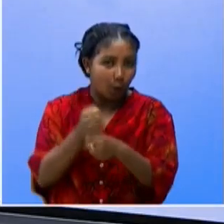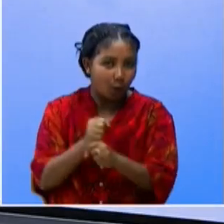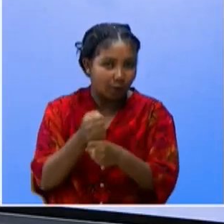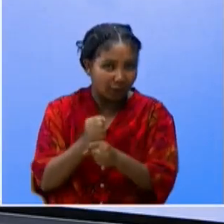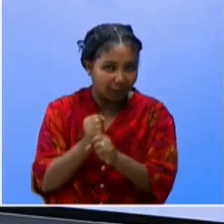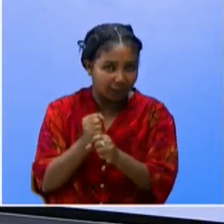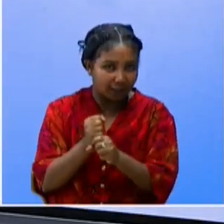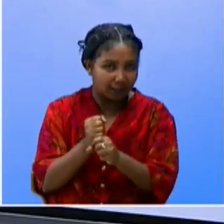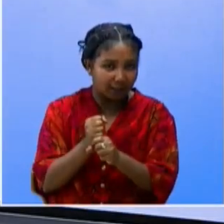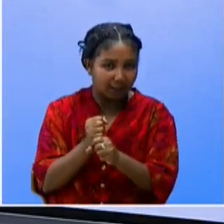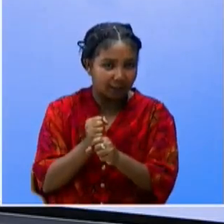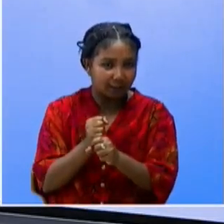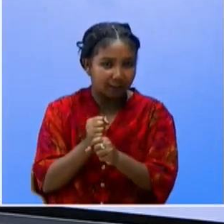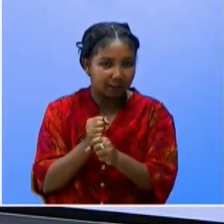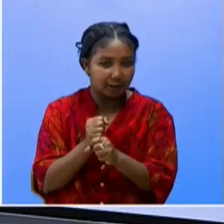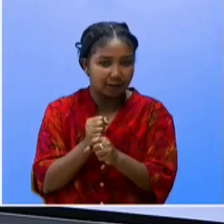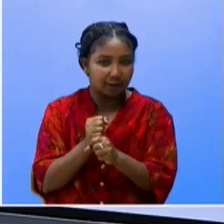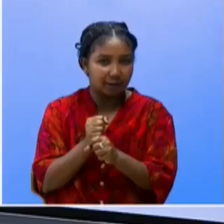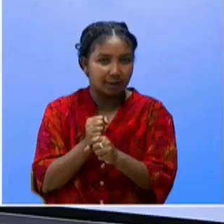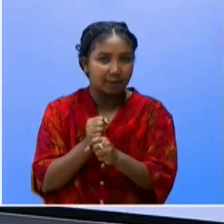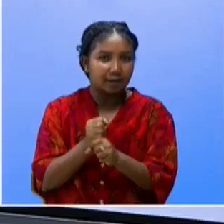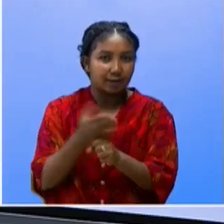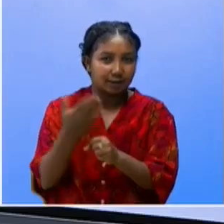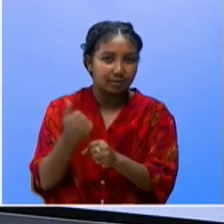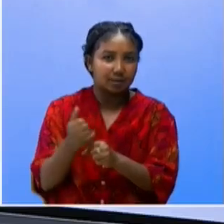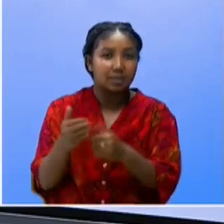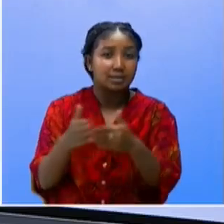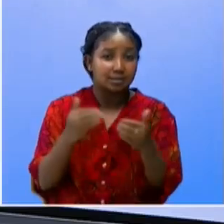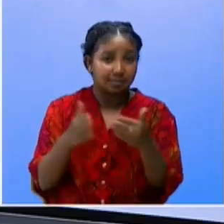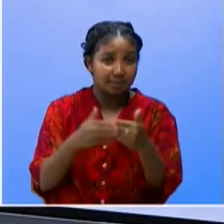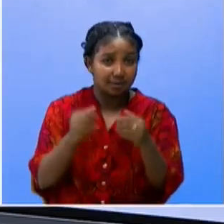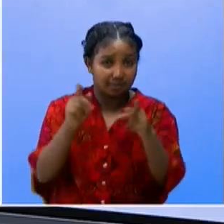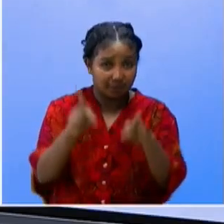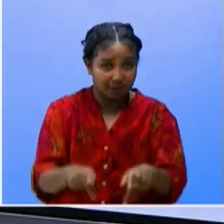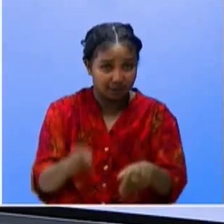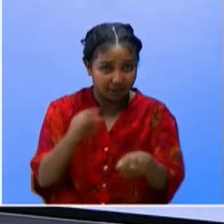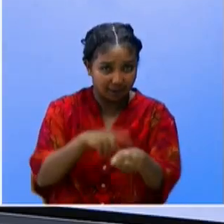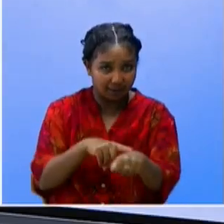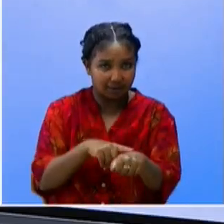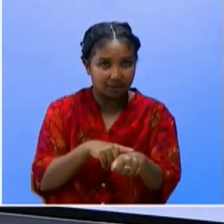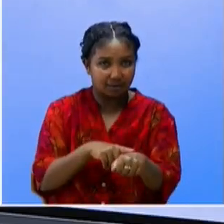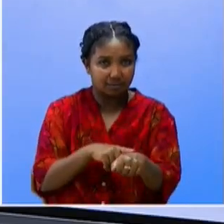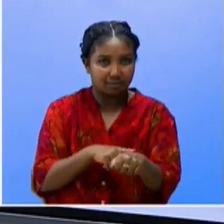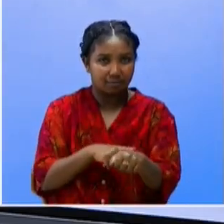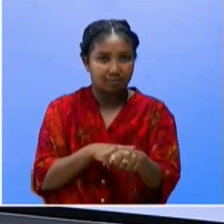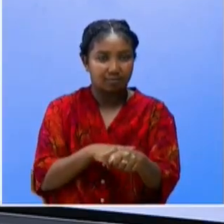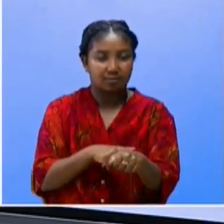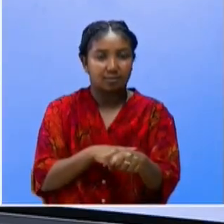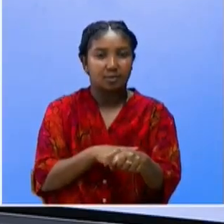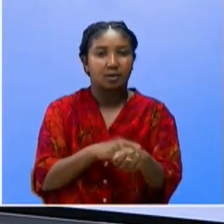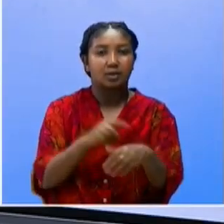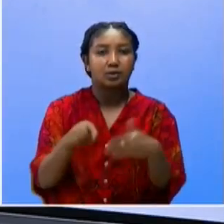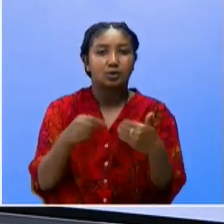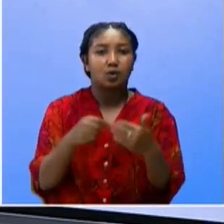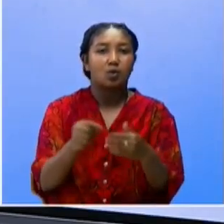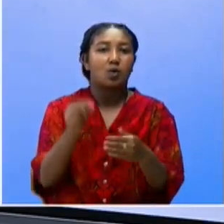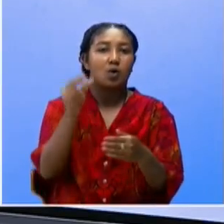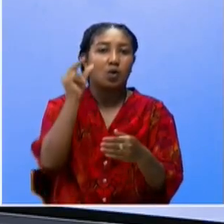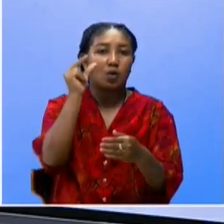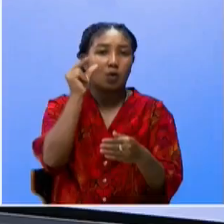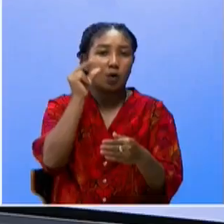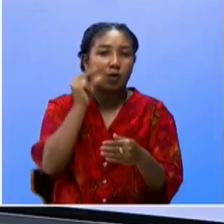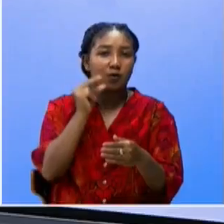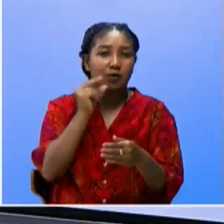Yes? This one is, we've said what? Simple present tense. Am I right? So coffee